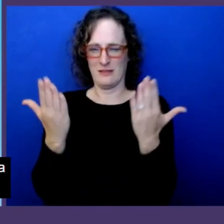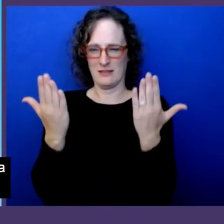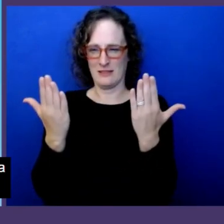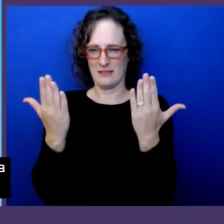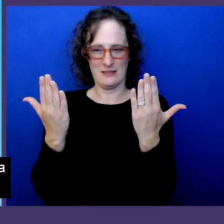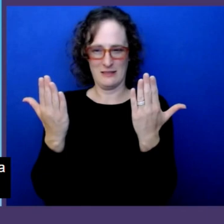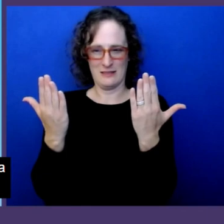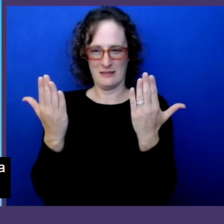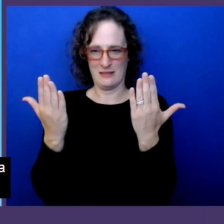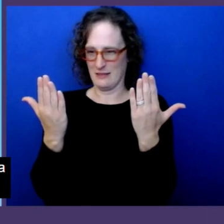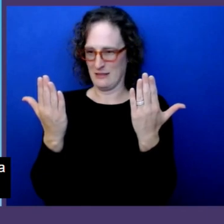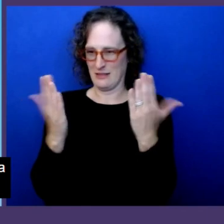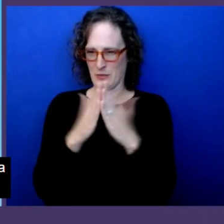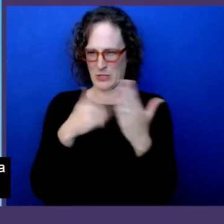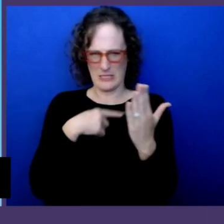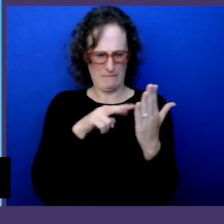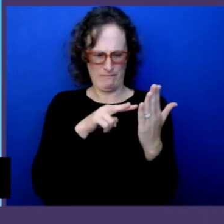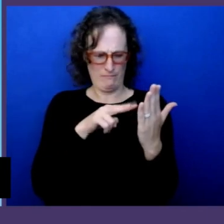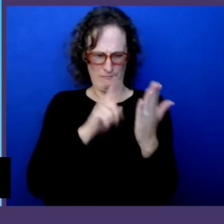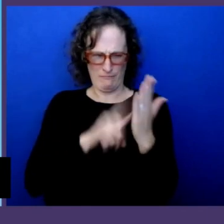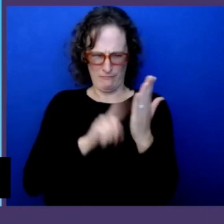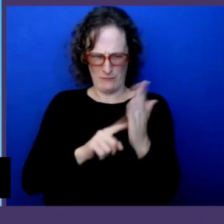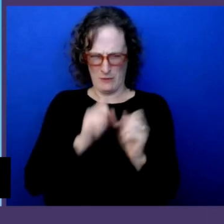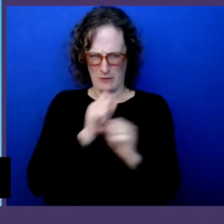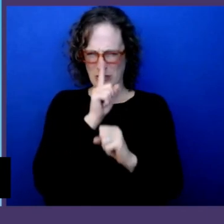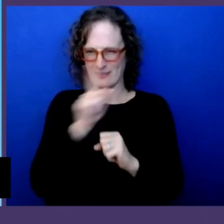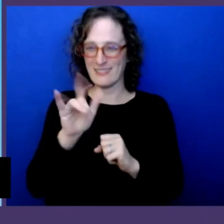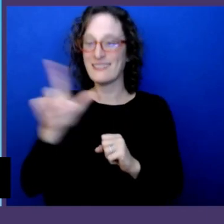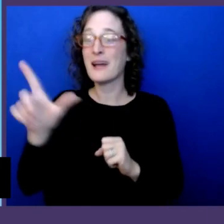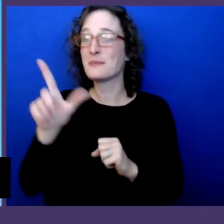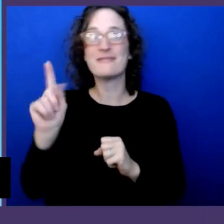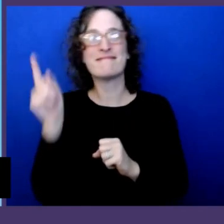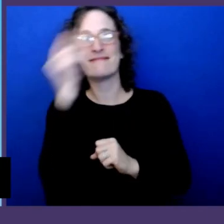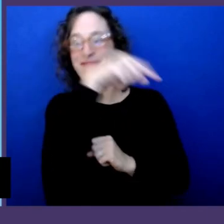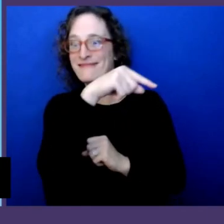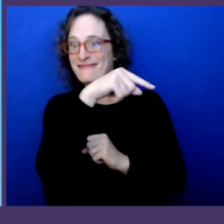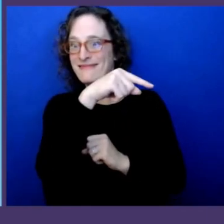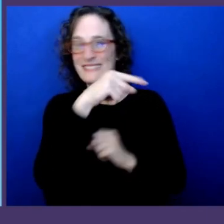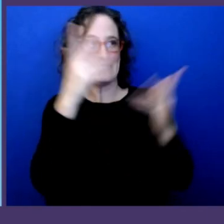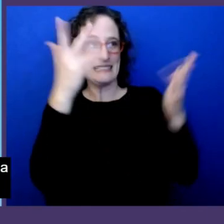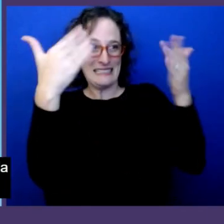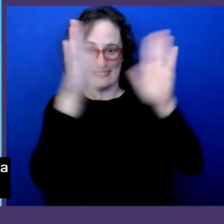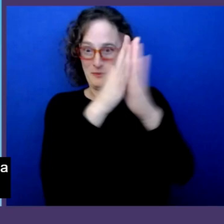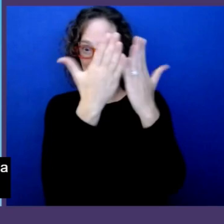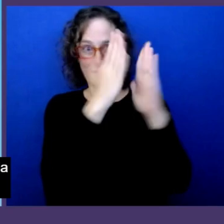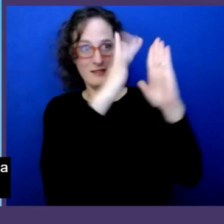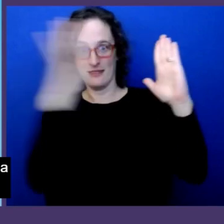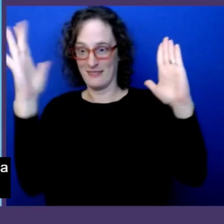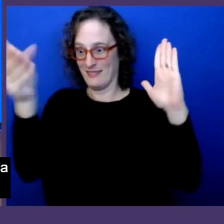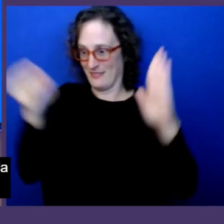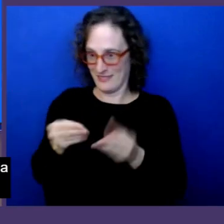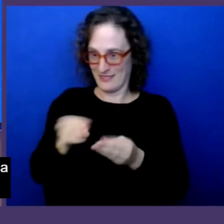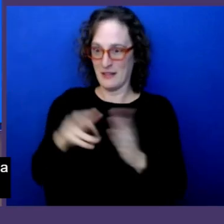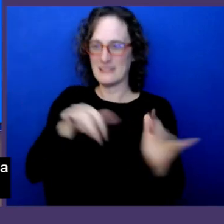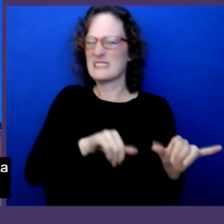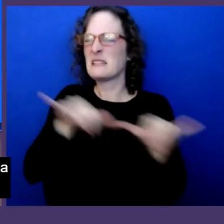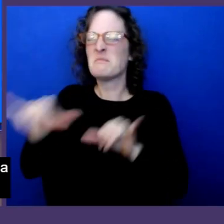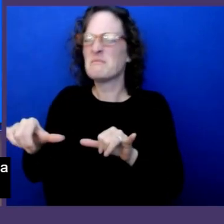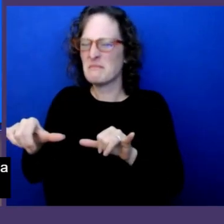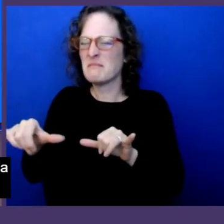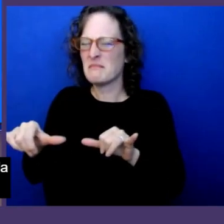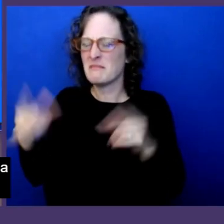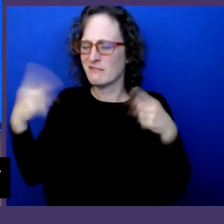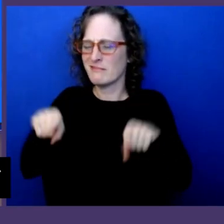back to documentation of a library to look something up, the transformers definitely want to do that too. You have some memory over how